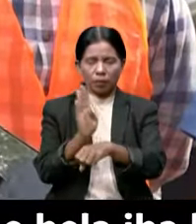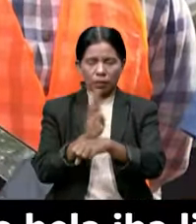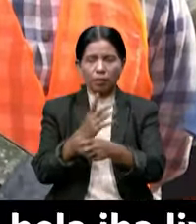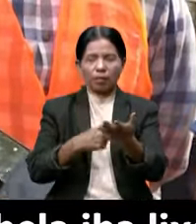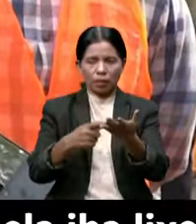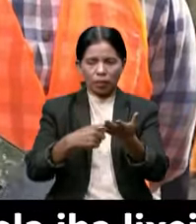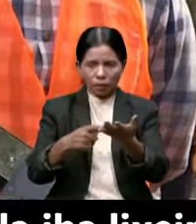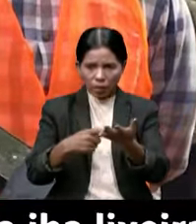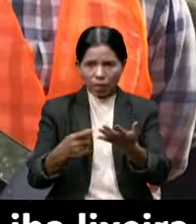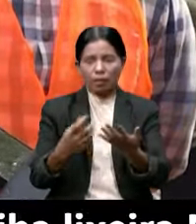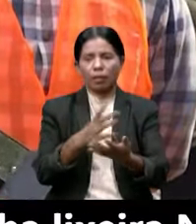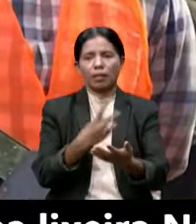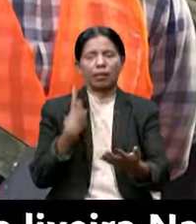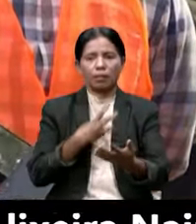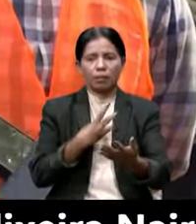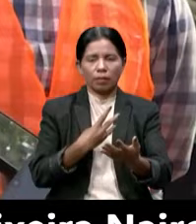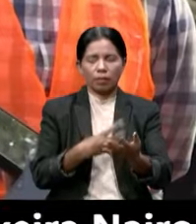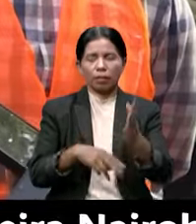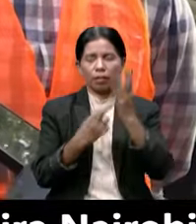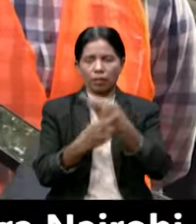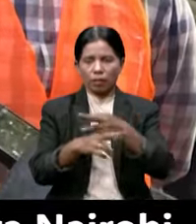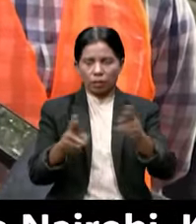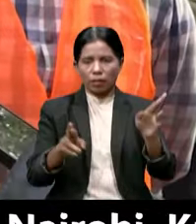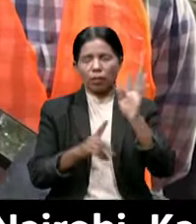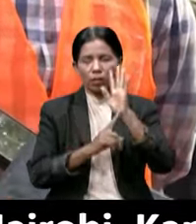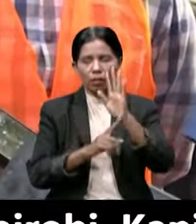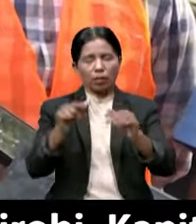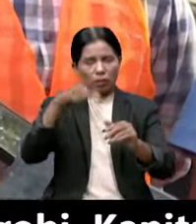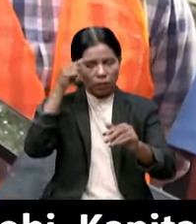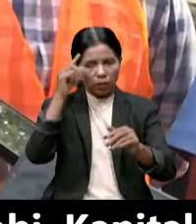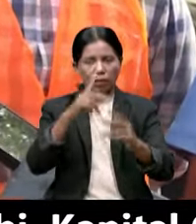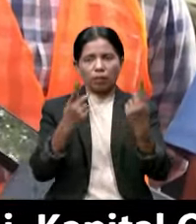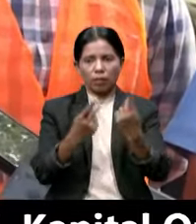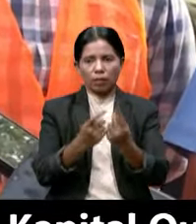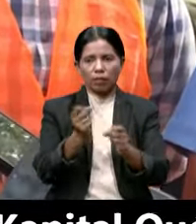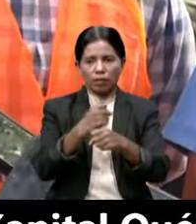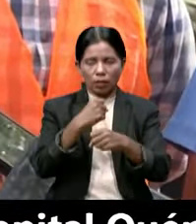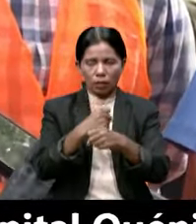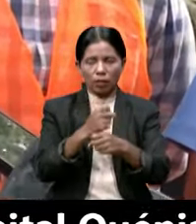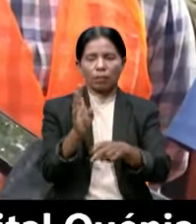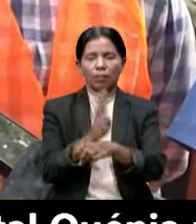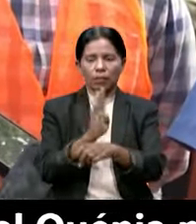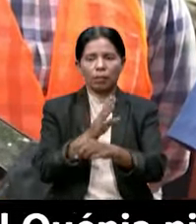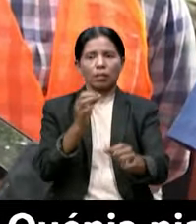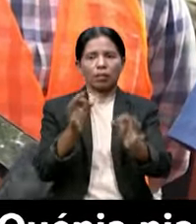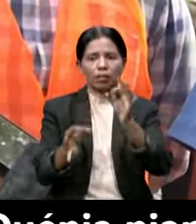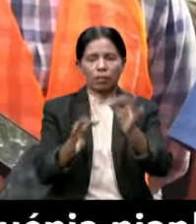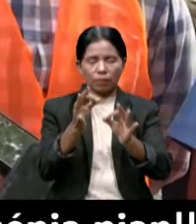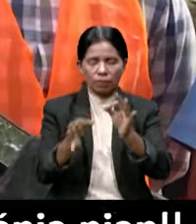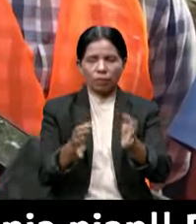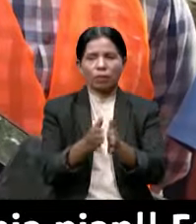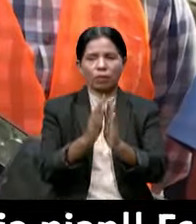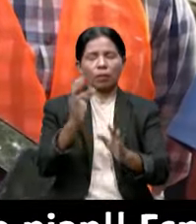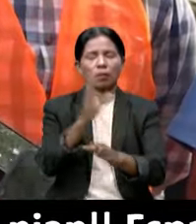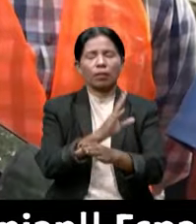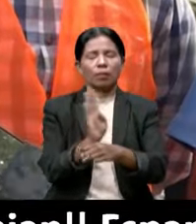técnico, depois quando o resultado se sai, governo, a companhia Sira se cadra, né? O de halo tá negociação, cara, que precisa de negociação político